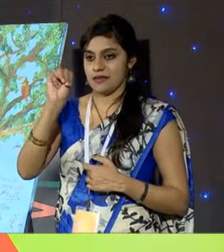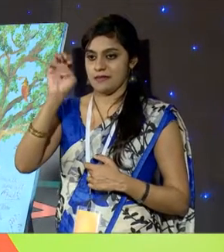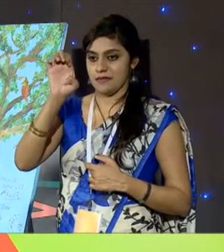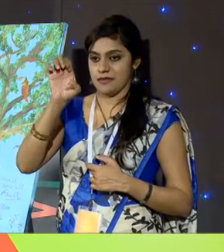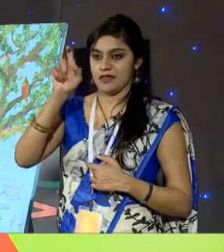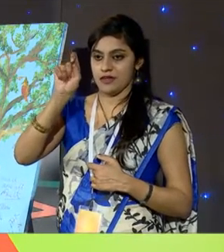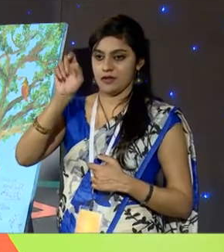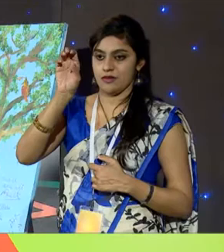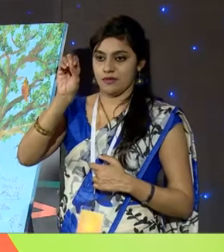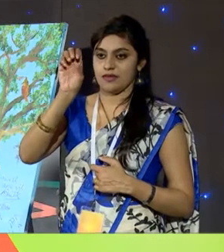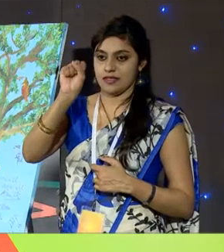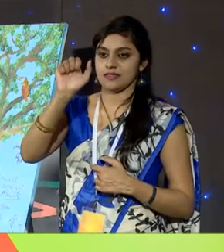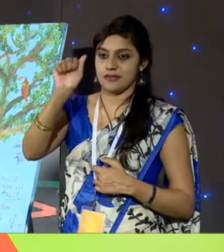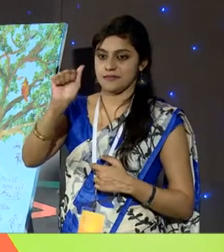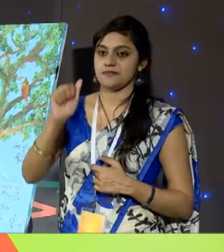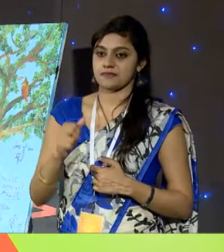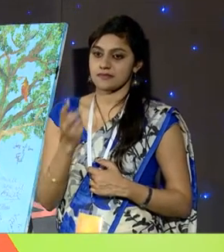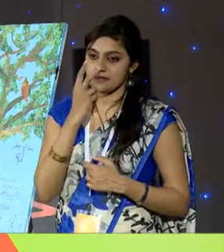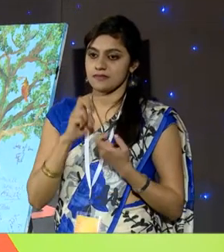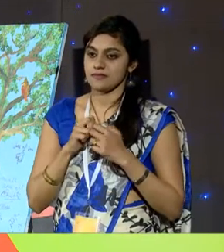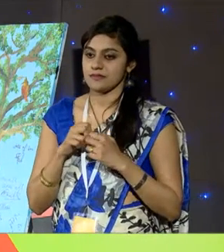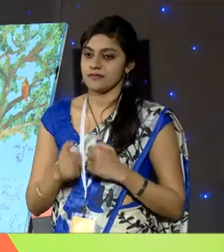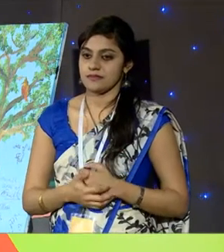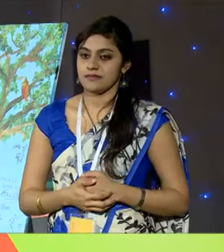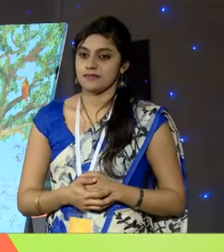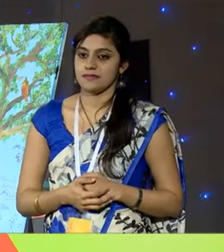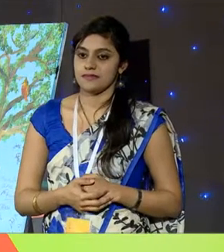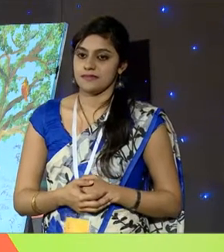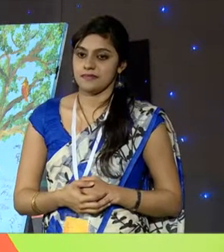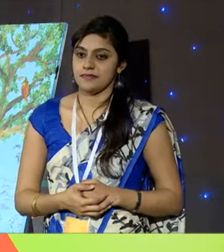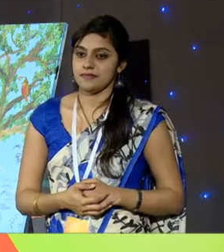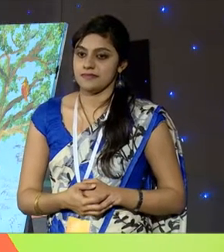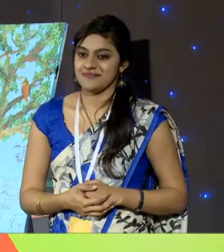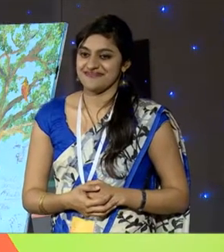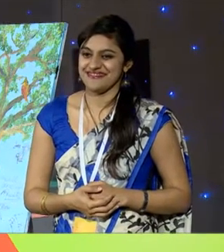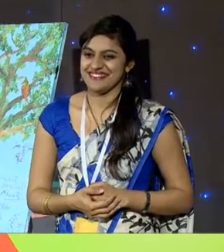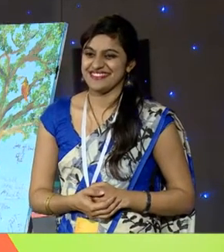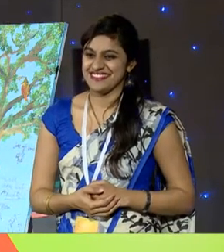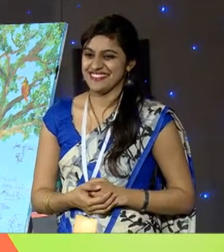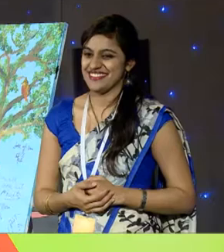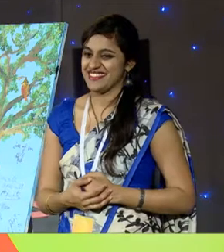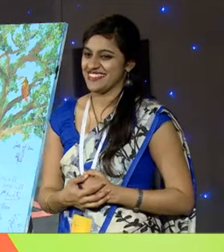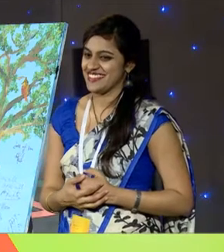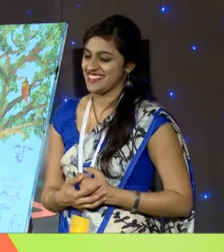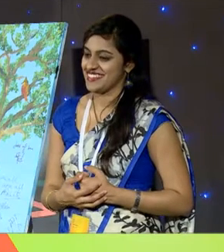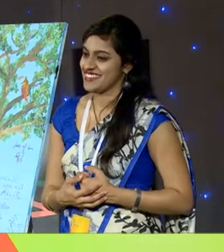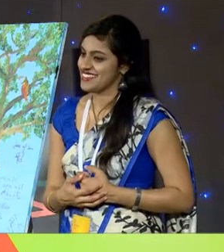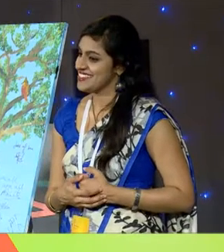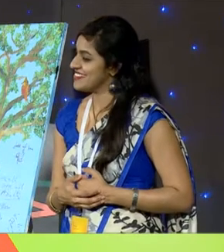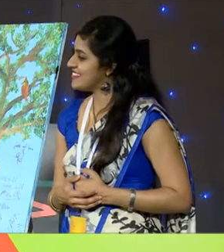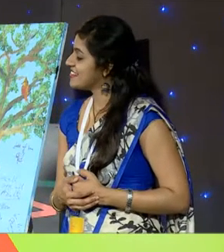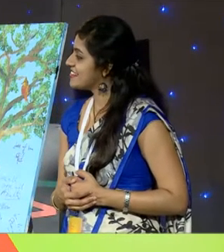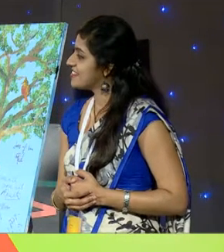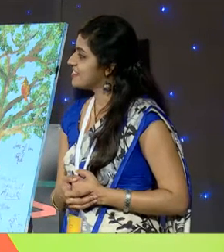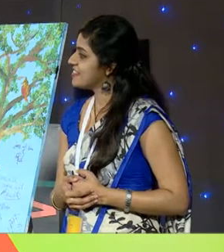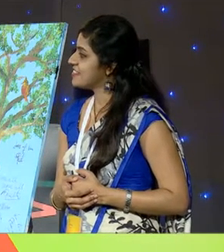around us as mere spectators. We don't participate in anybody's disability. We just look at it from a